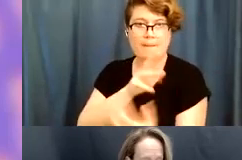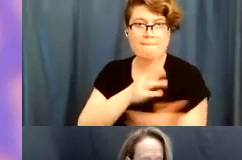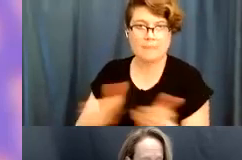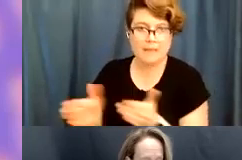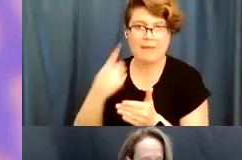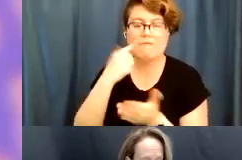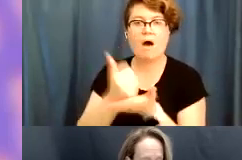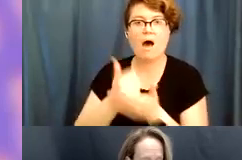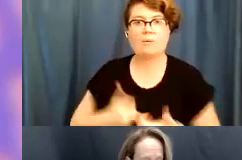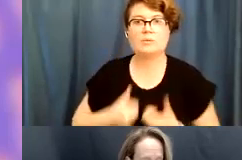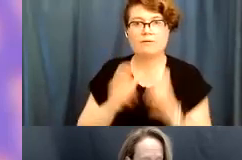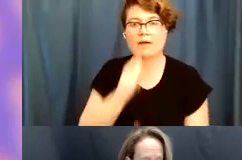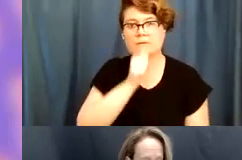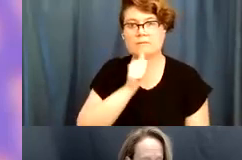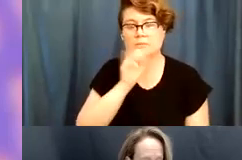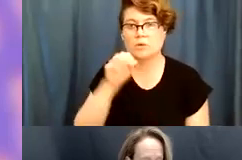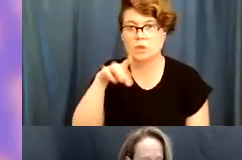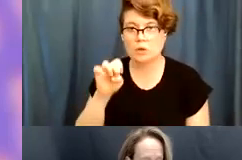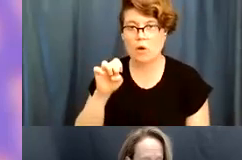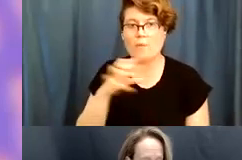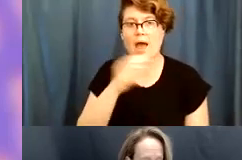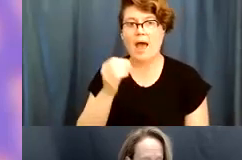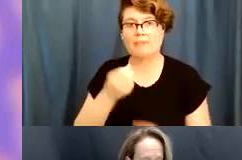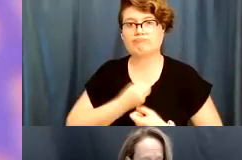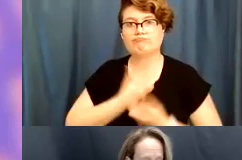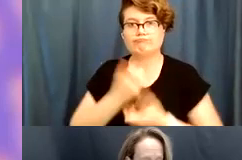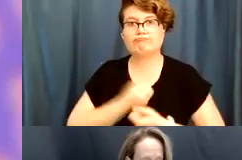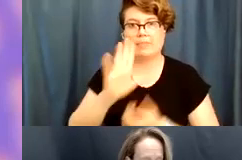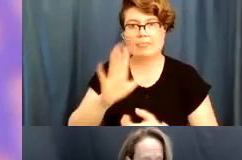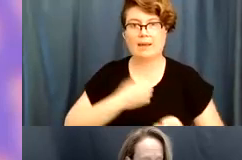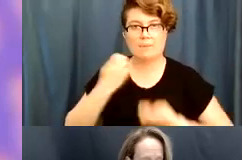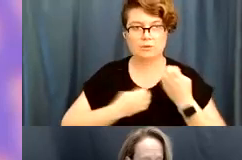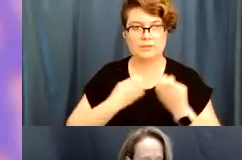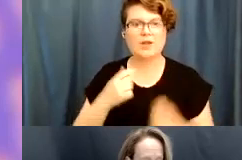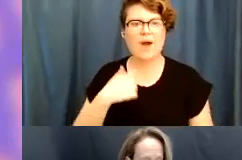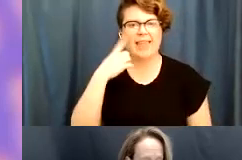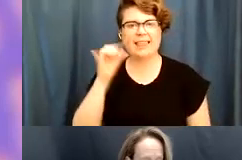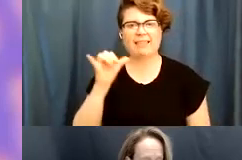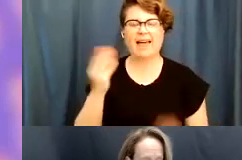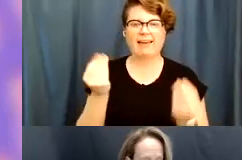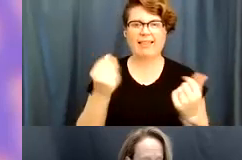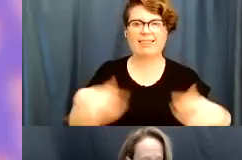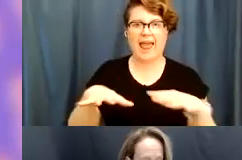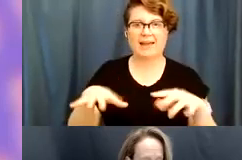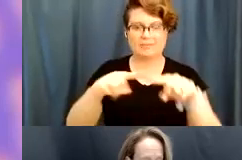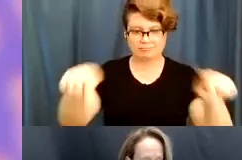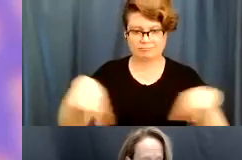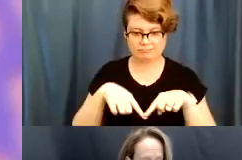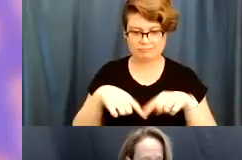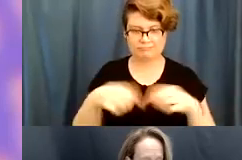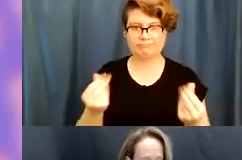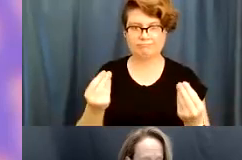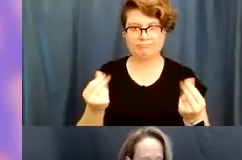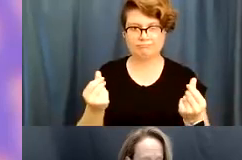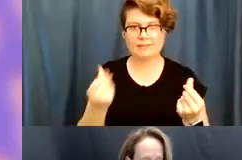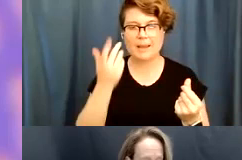express their emotions. So for this part, I like to think of it as a plot of land because it's a holistic approach, right?